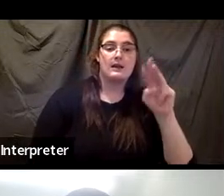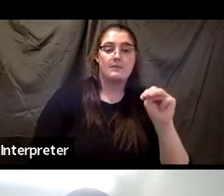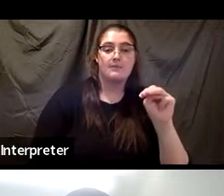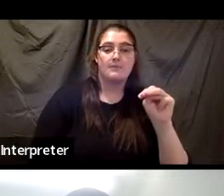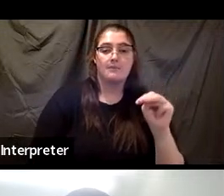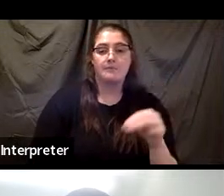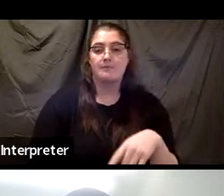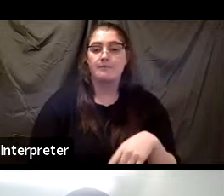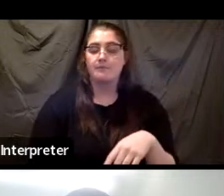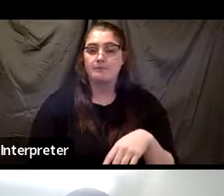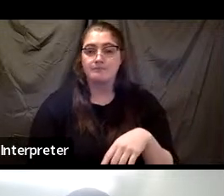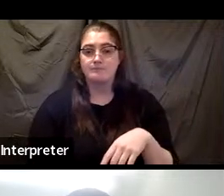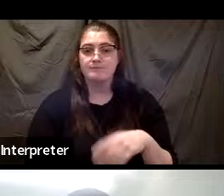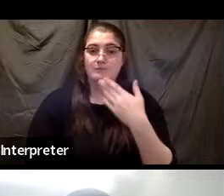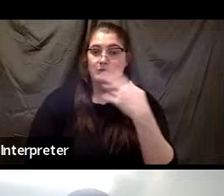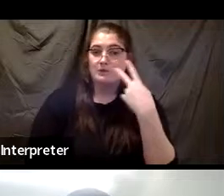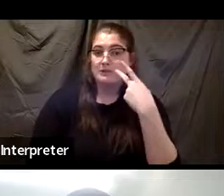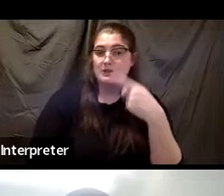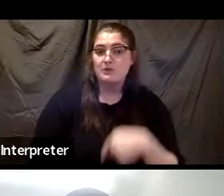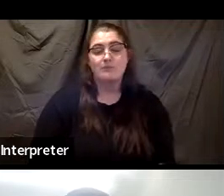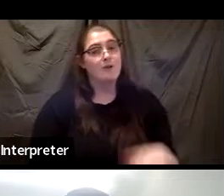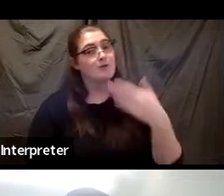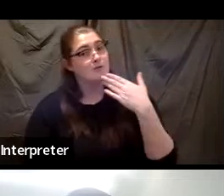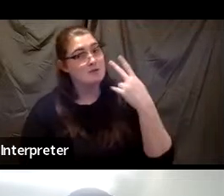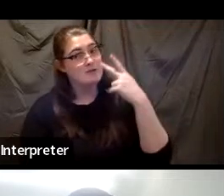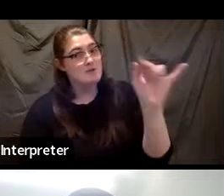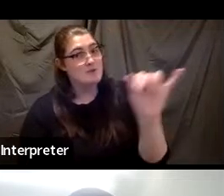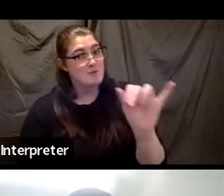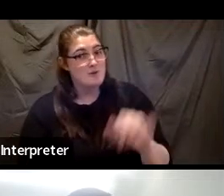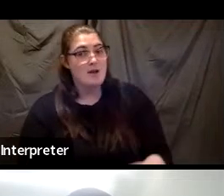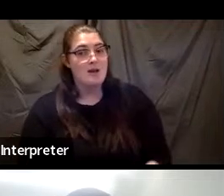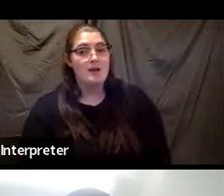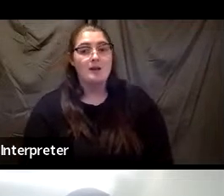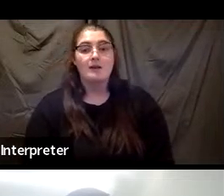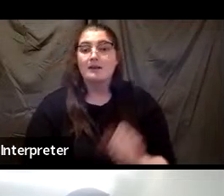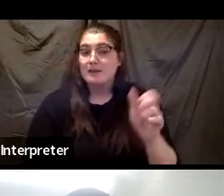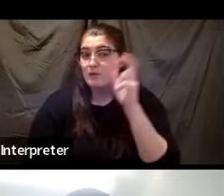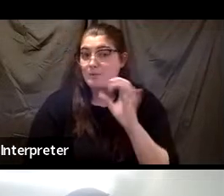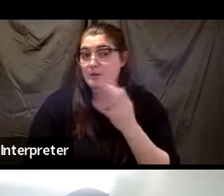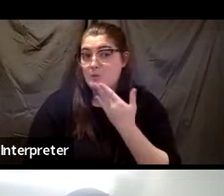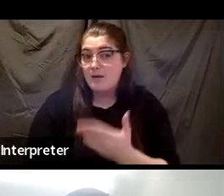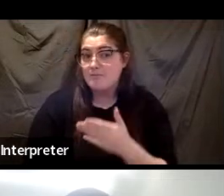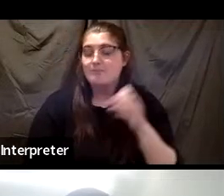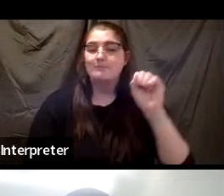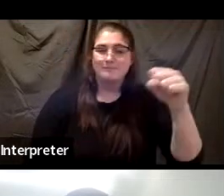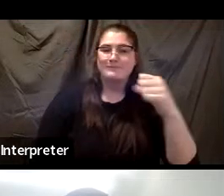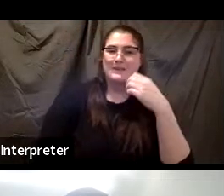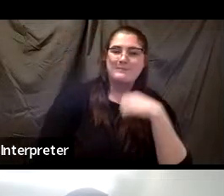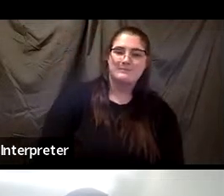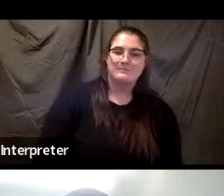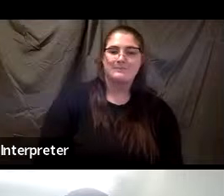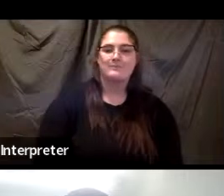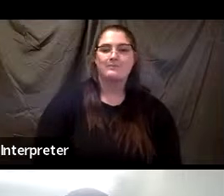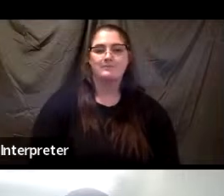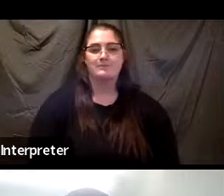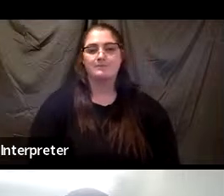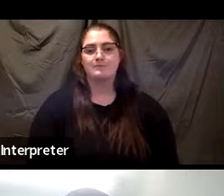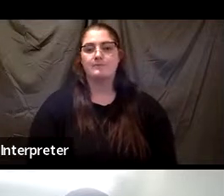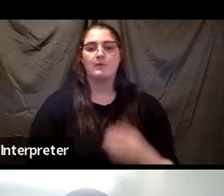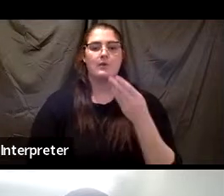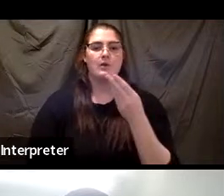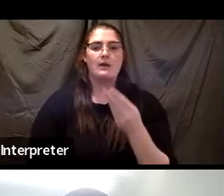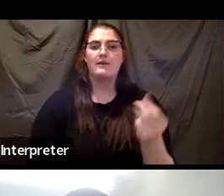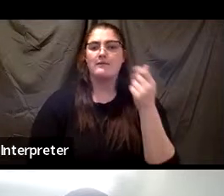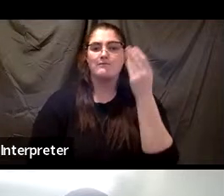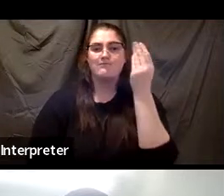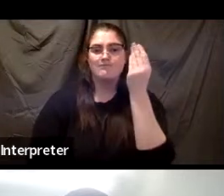Ingram. Good to see you as well, Commissioner Cyrus. Can you guys hear me well? Yes, sir. Yes, sir. Okay, I have a couple